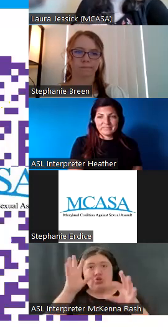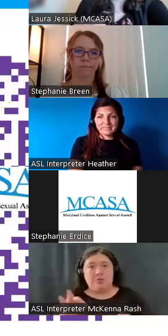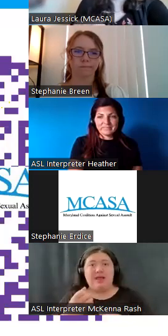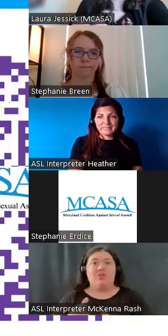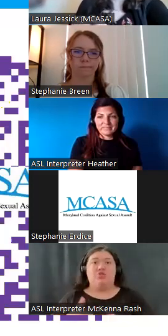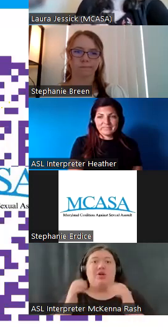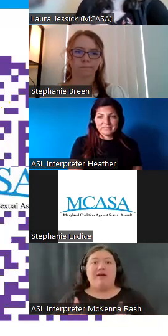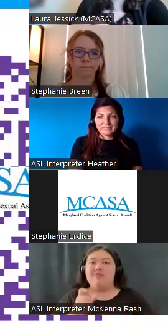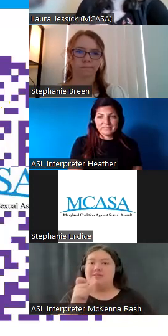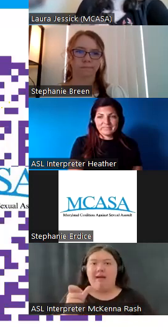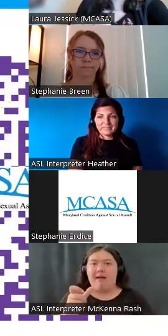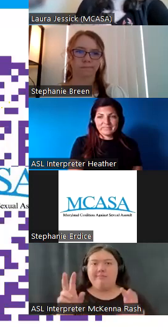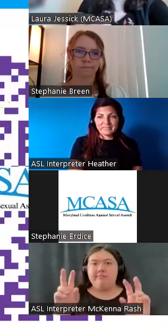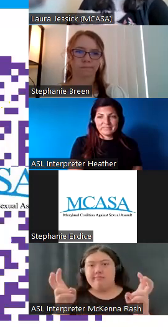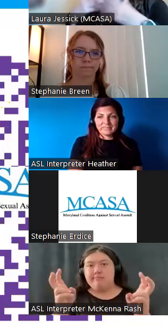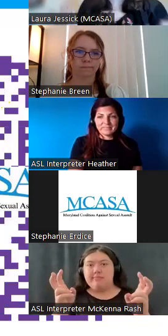isn't, quote,